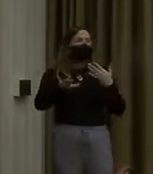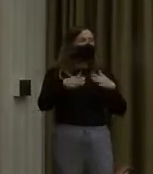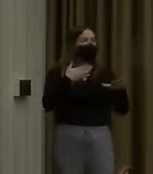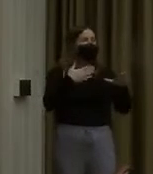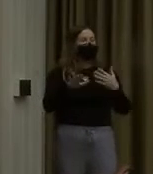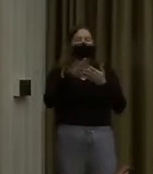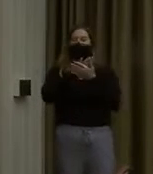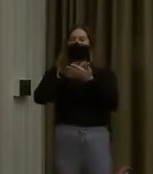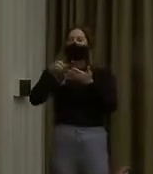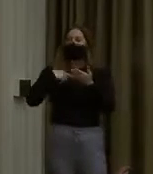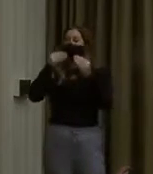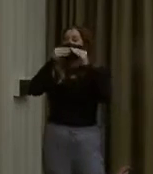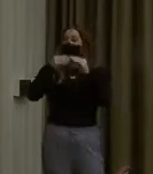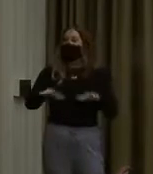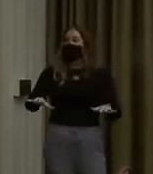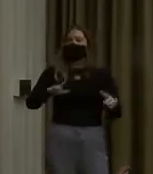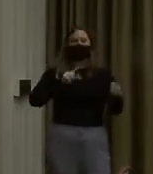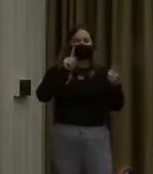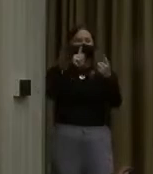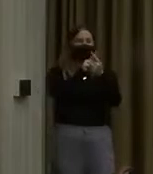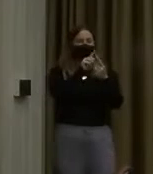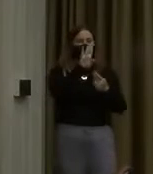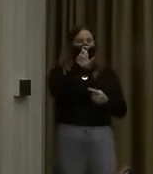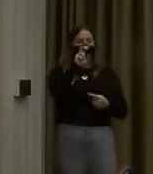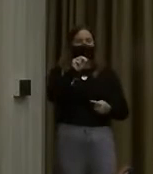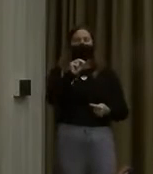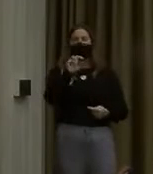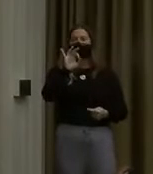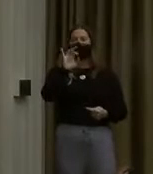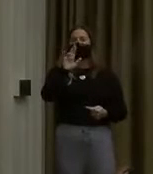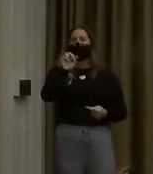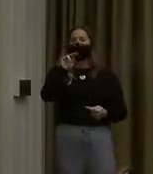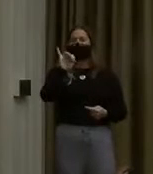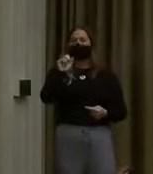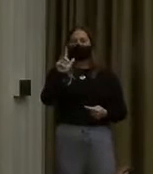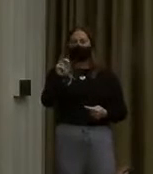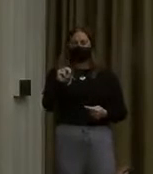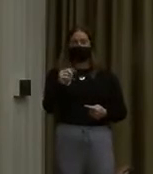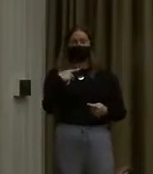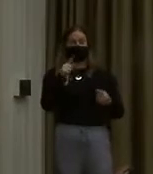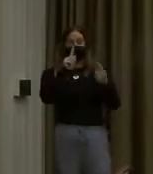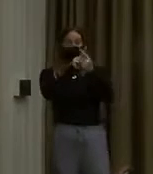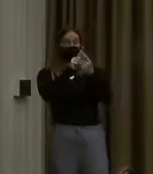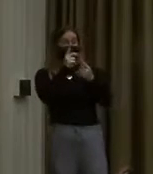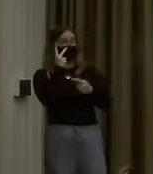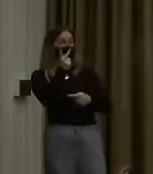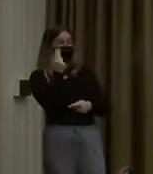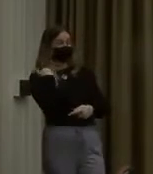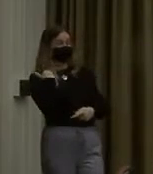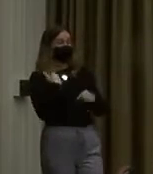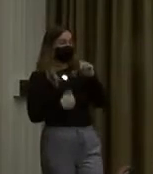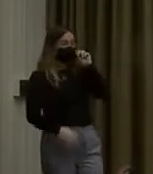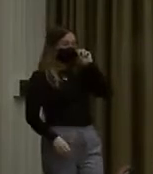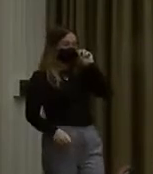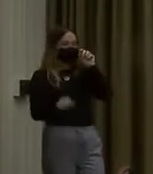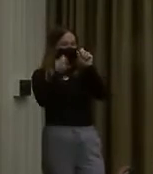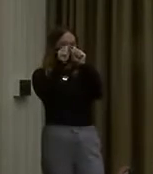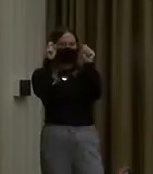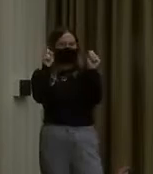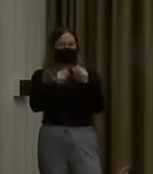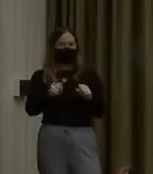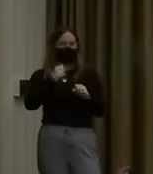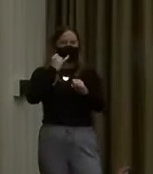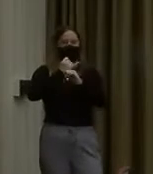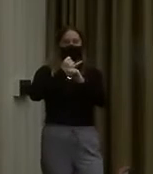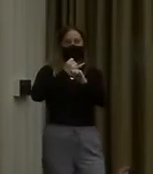lost, and I ran into Benjamin Franklin. Any of you ever ran into him? Yeah? So Benjamin Franklin greeted me, and